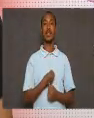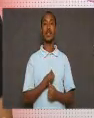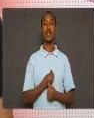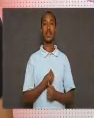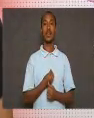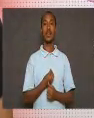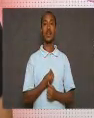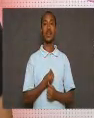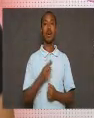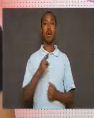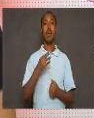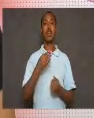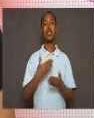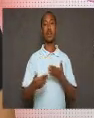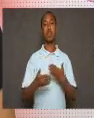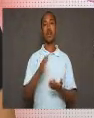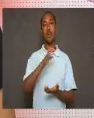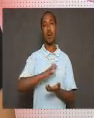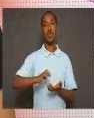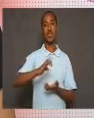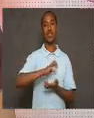or simpler compounds.